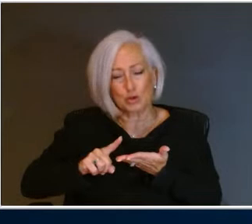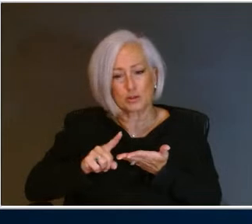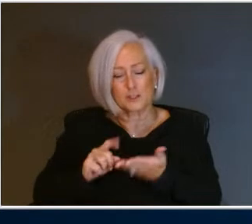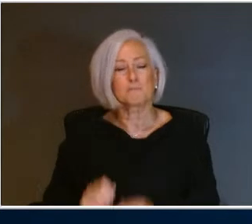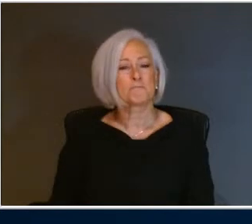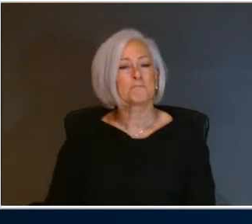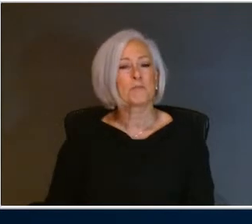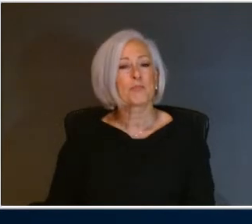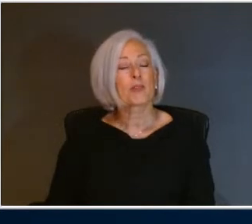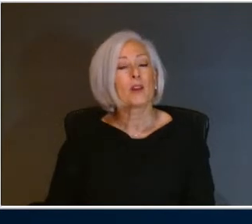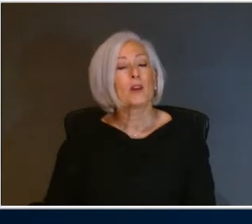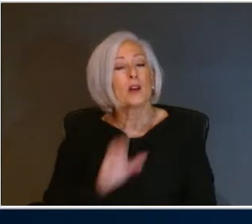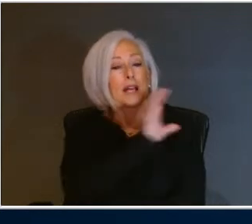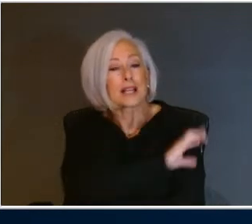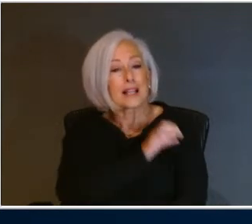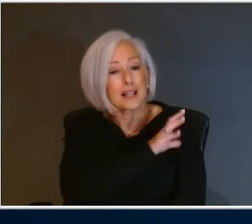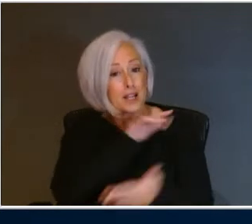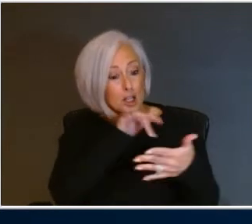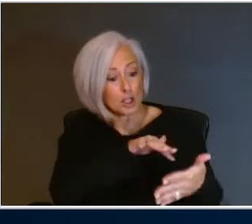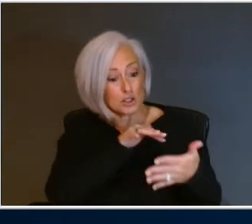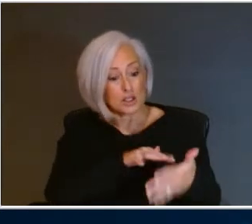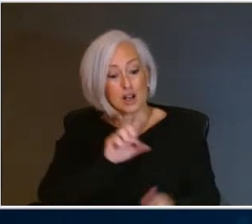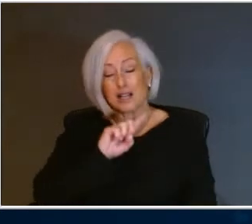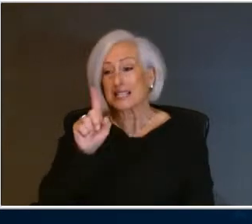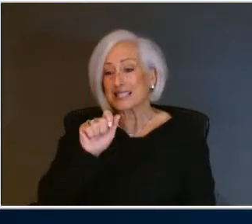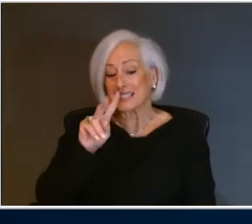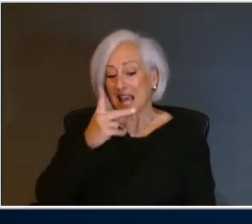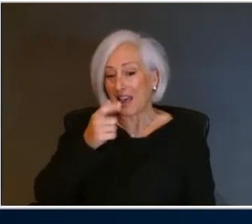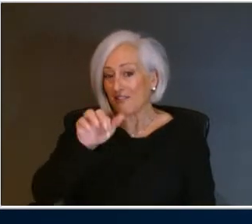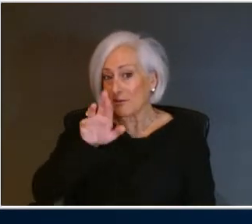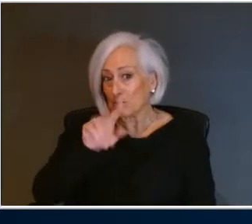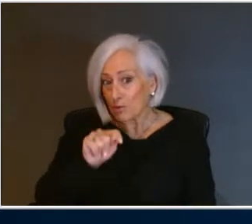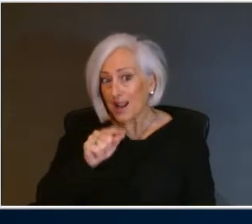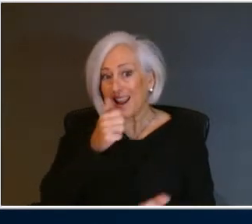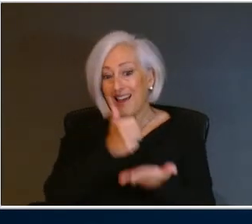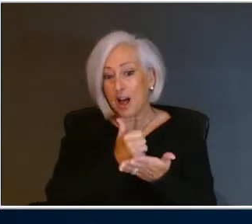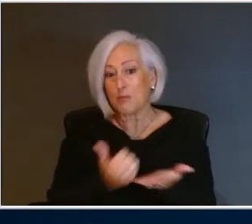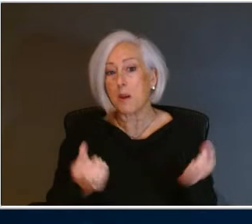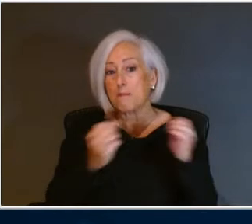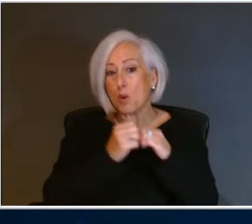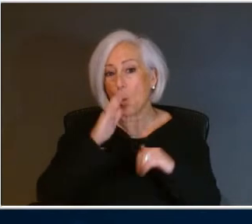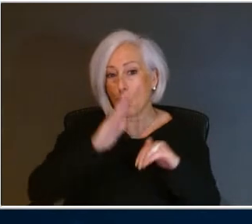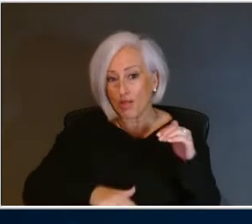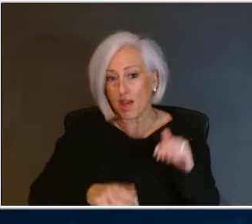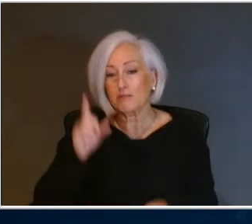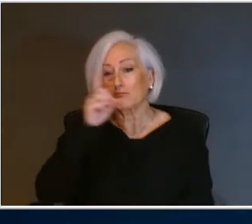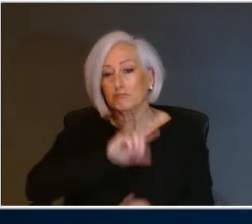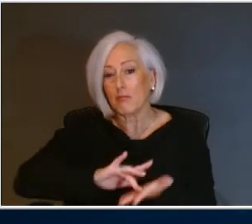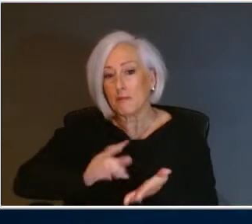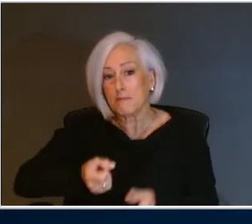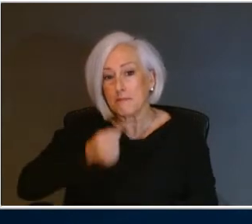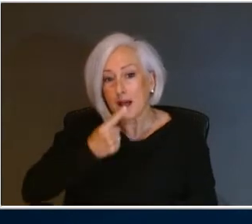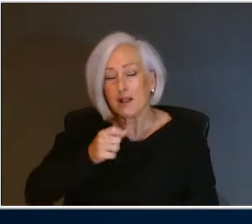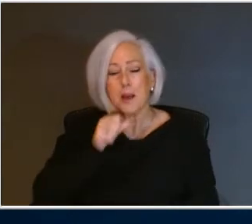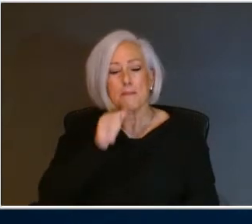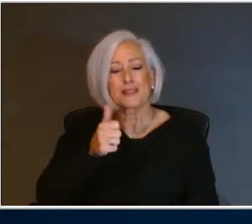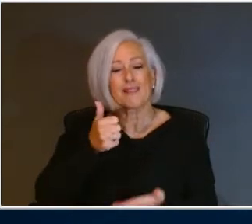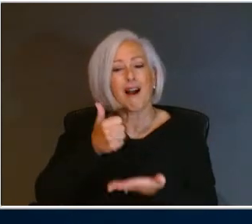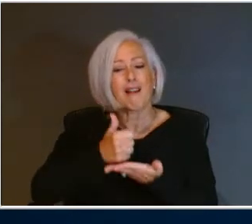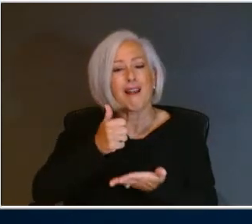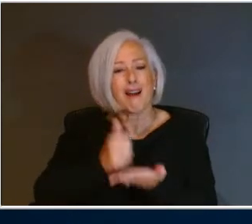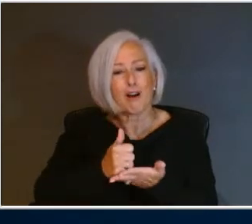clinical trial, Zavspret did better than the placebo, but it didn't bring relief for every patient involved. How hard is it, though, to manage